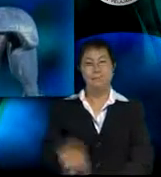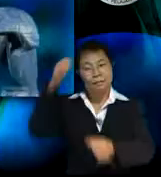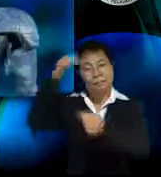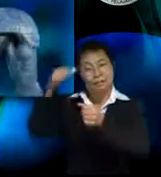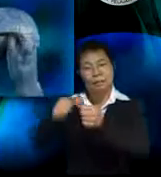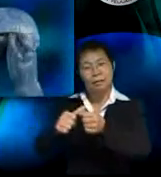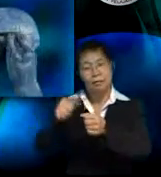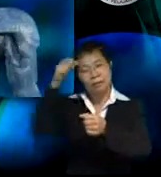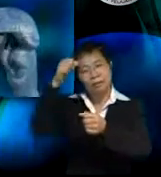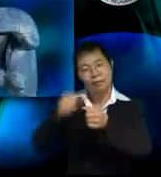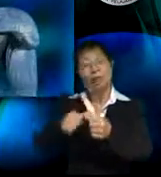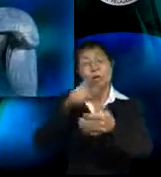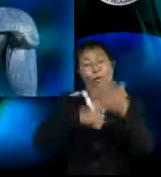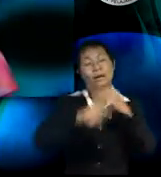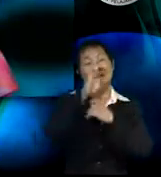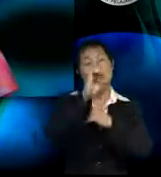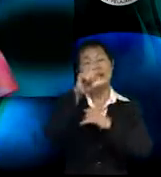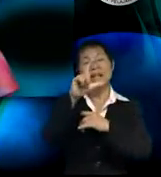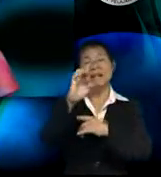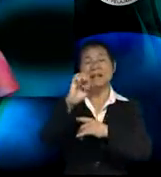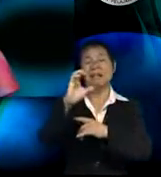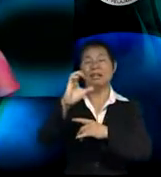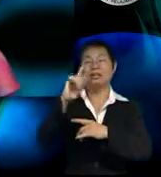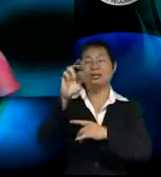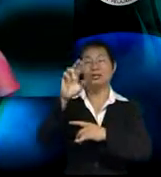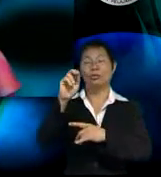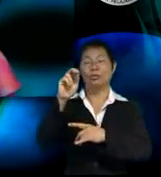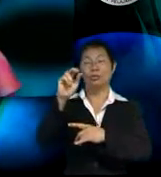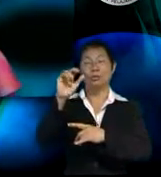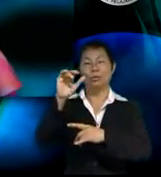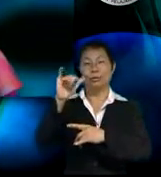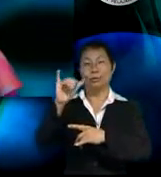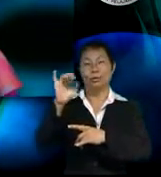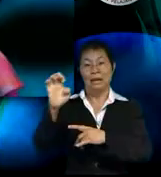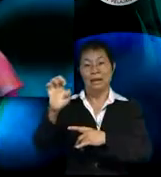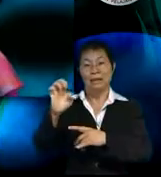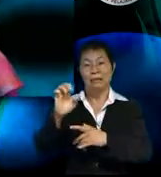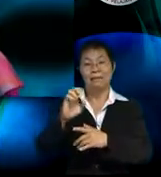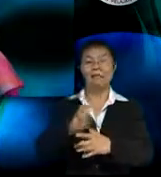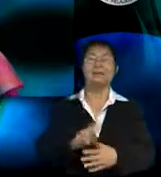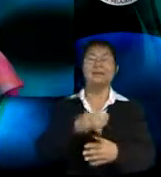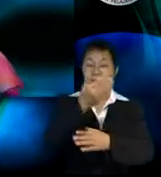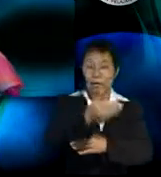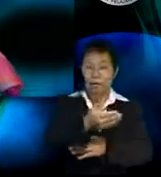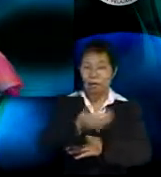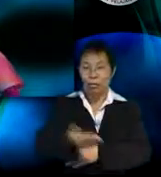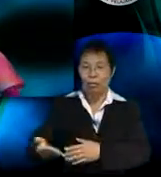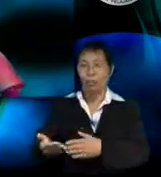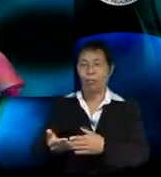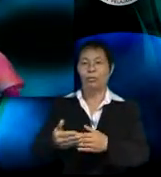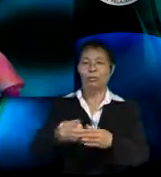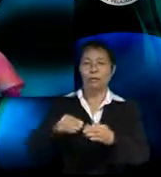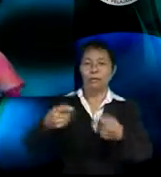Remember what an electrolyte is? Yes, an electrolyte is a compound which conducts